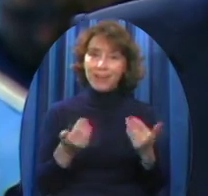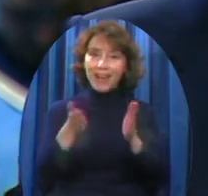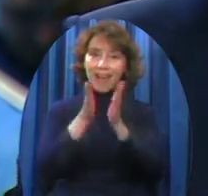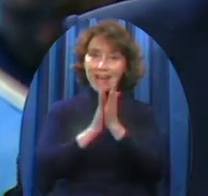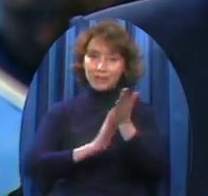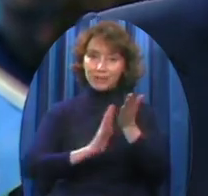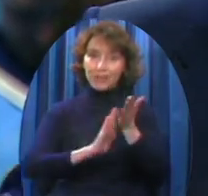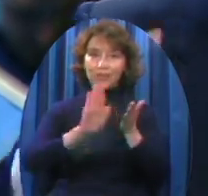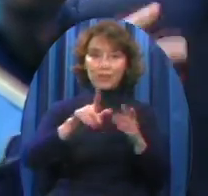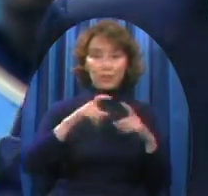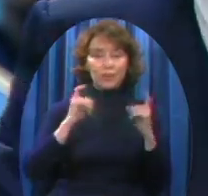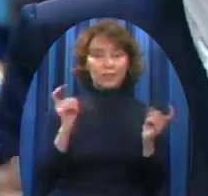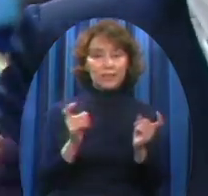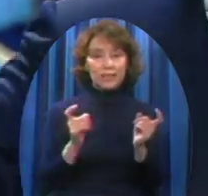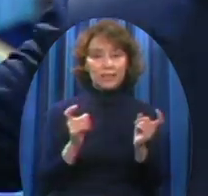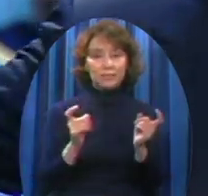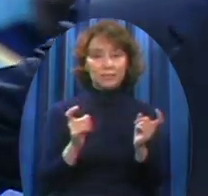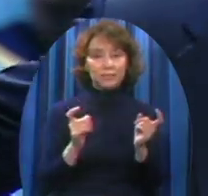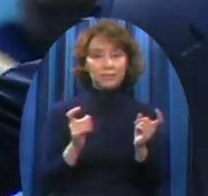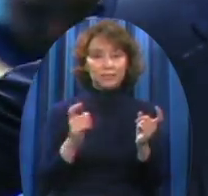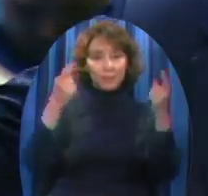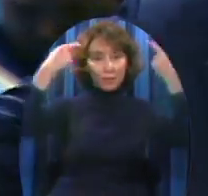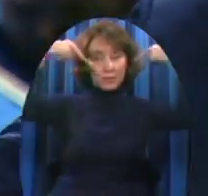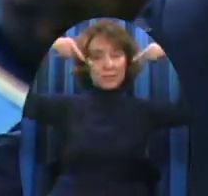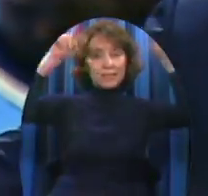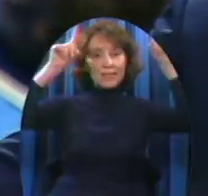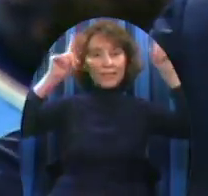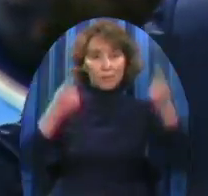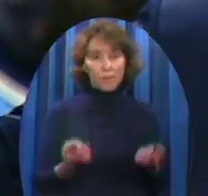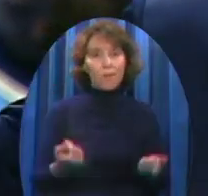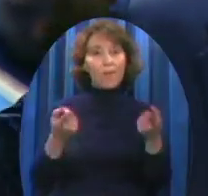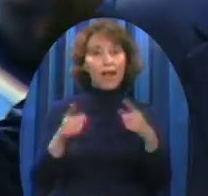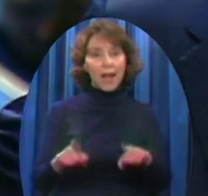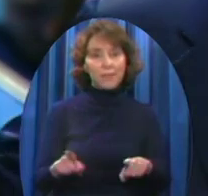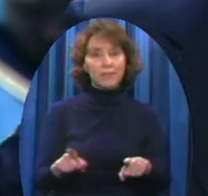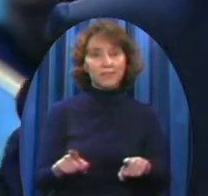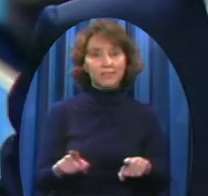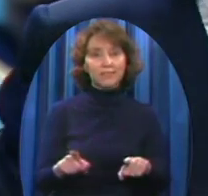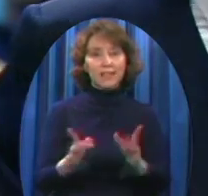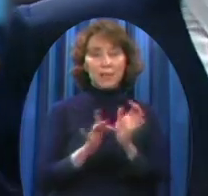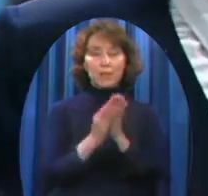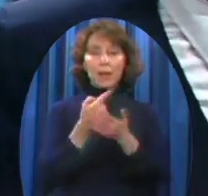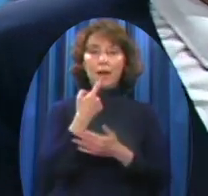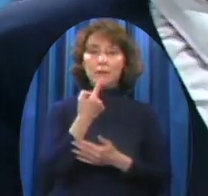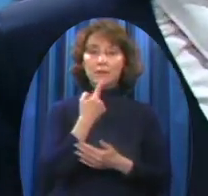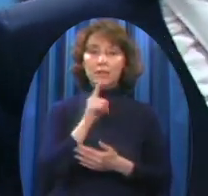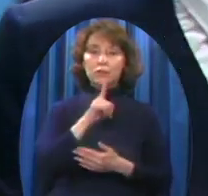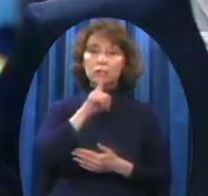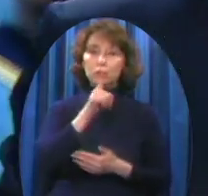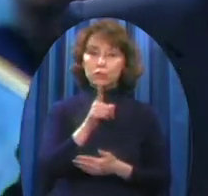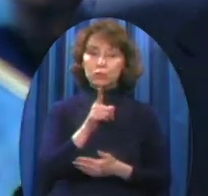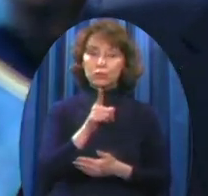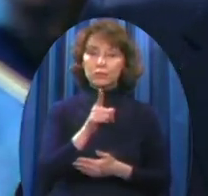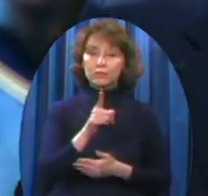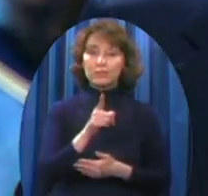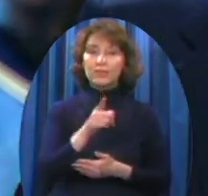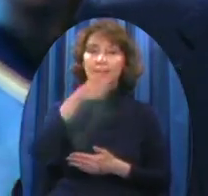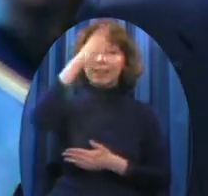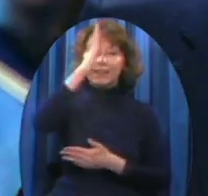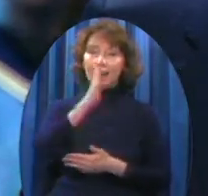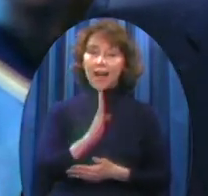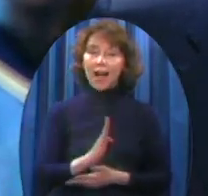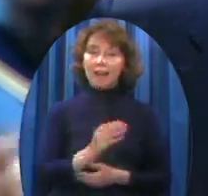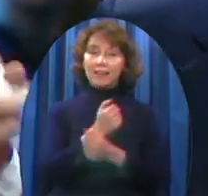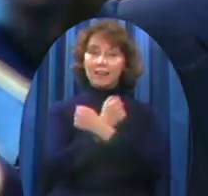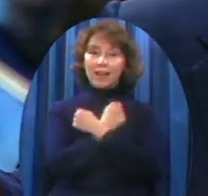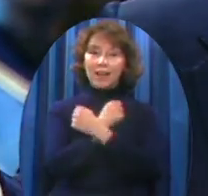point you to the Lord. If you need to rededicate your life, just come. If you want to pray here at this altar or in a private prayer room, you come. The pastors will help you. If you want to